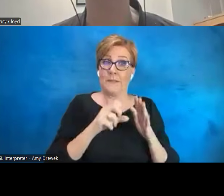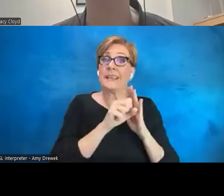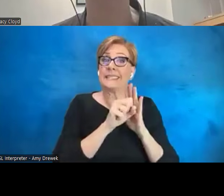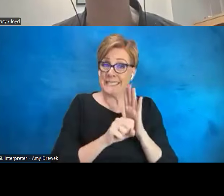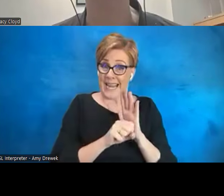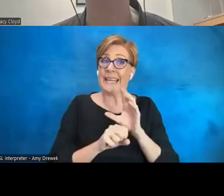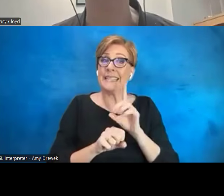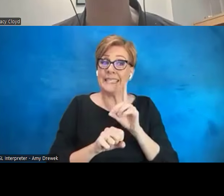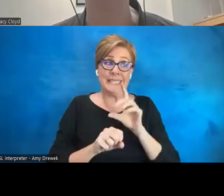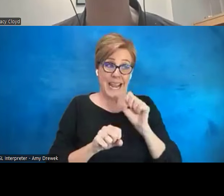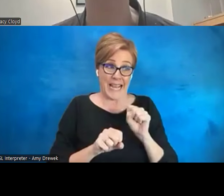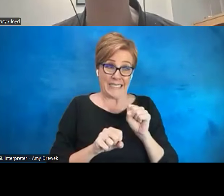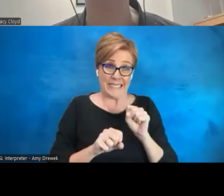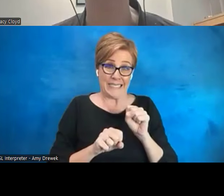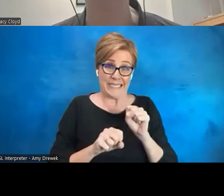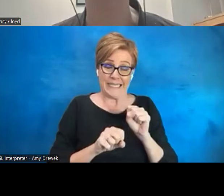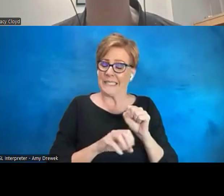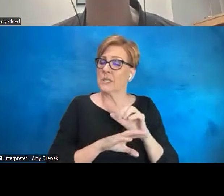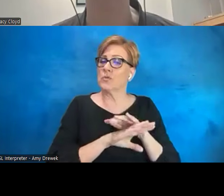DDSs in-house